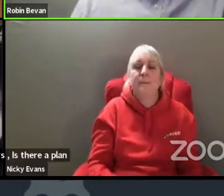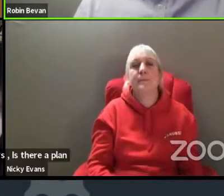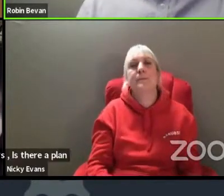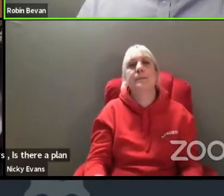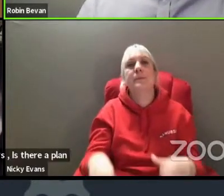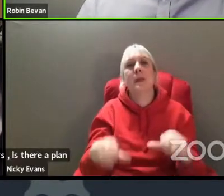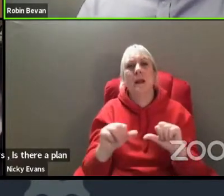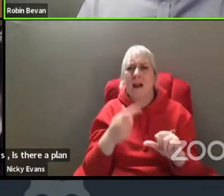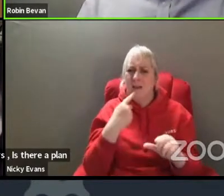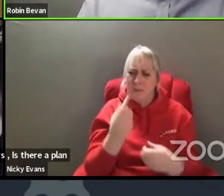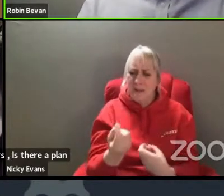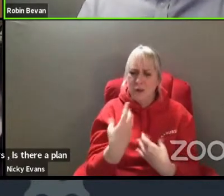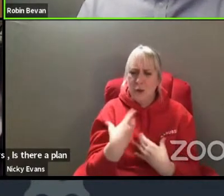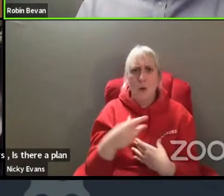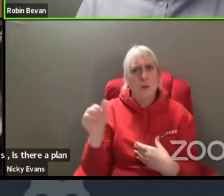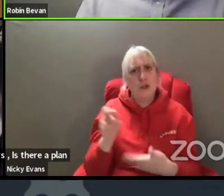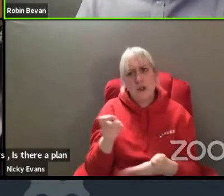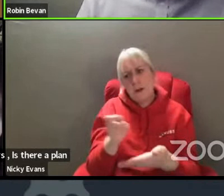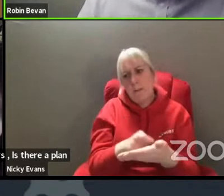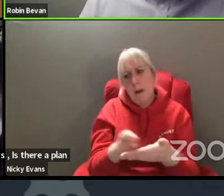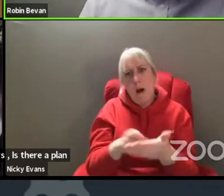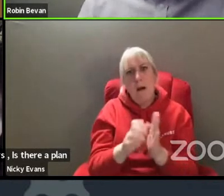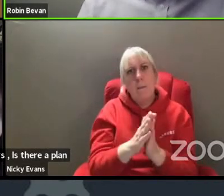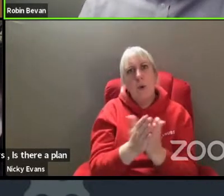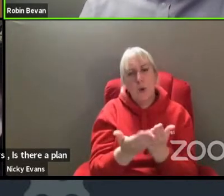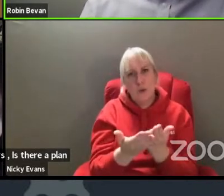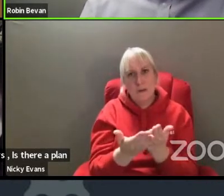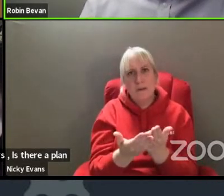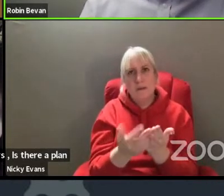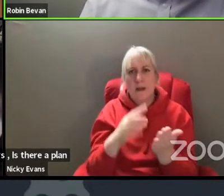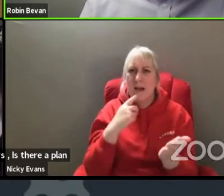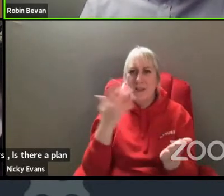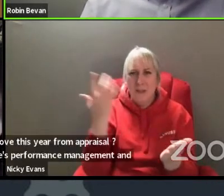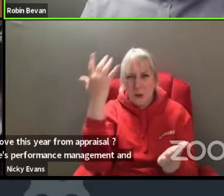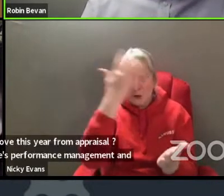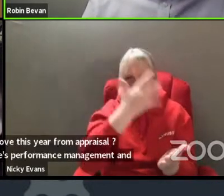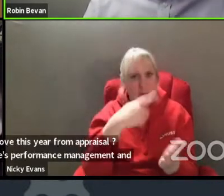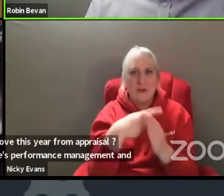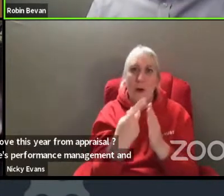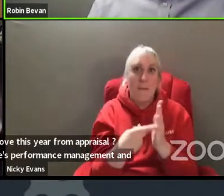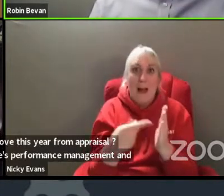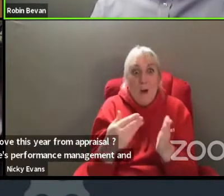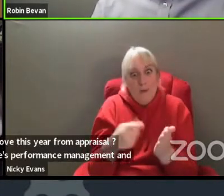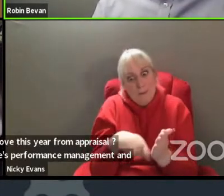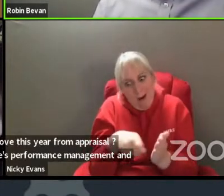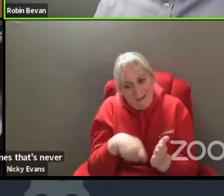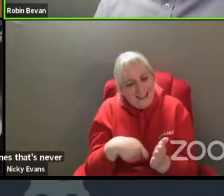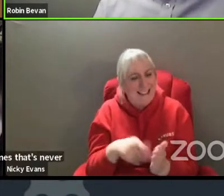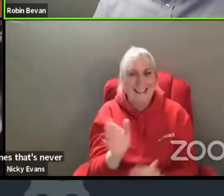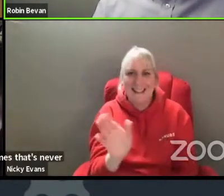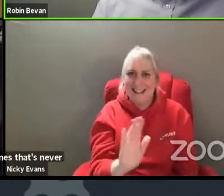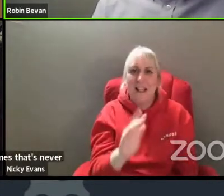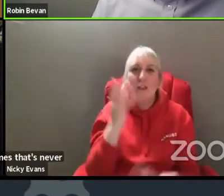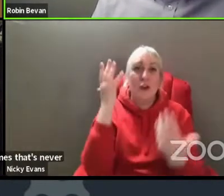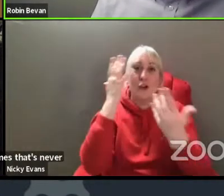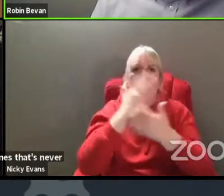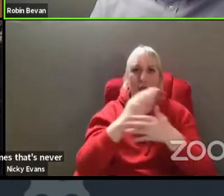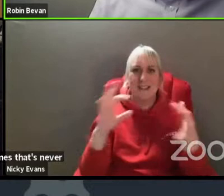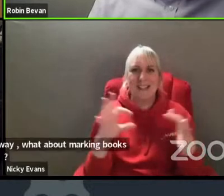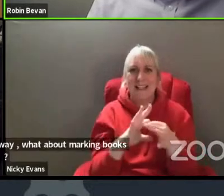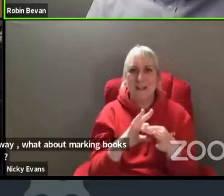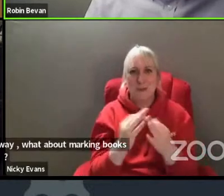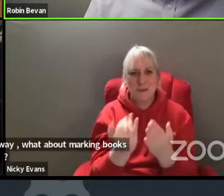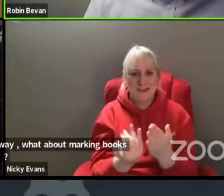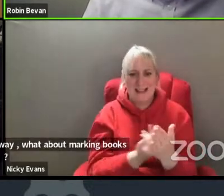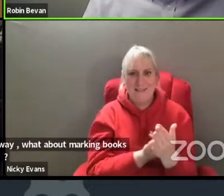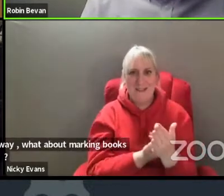told to do so, and clearly the concern there is not about marking books, but it's about the necessary safety precautions